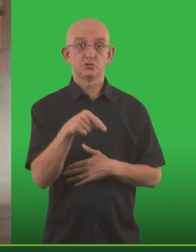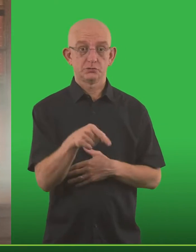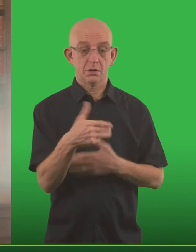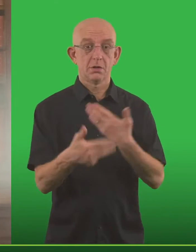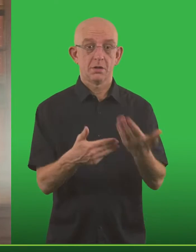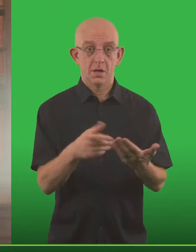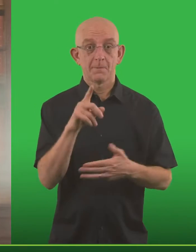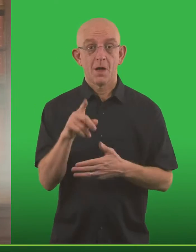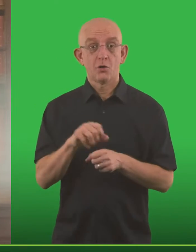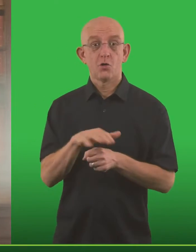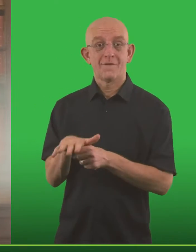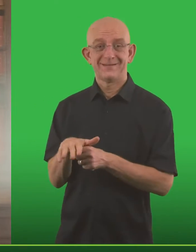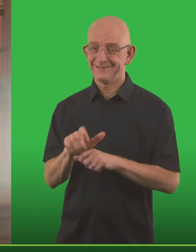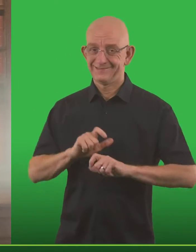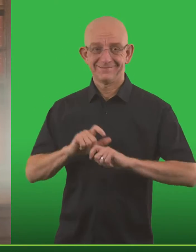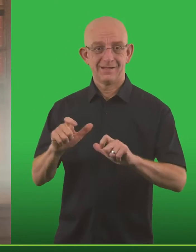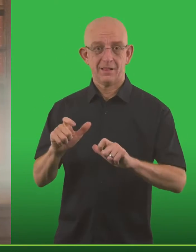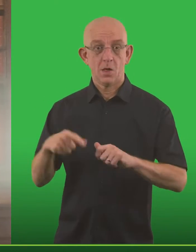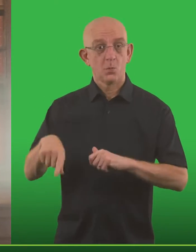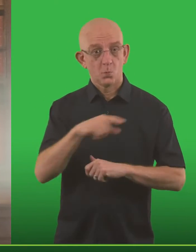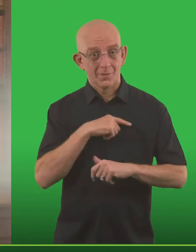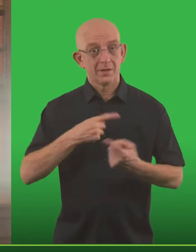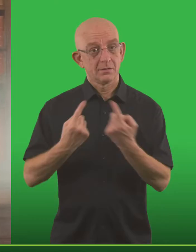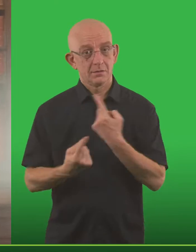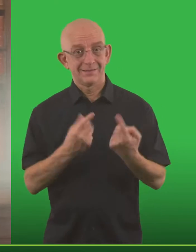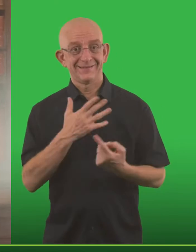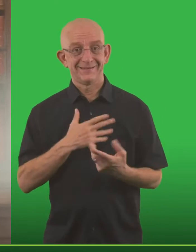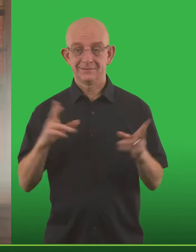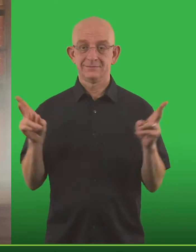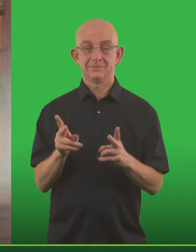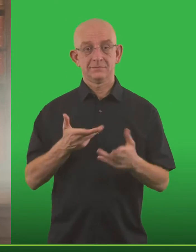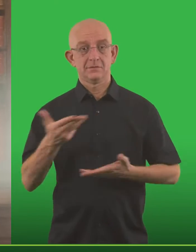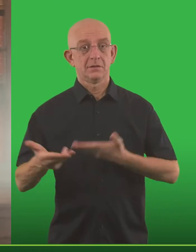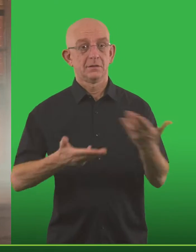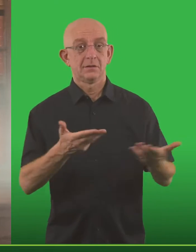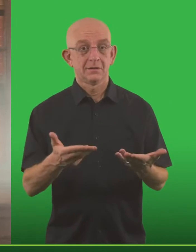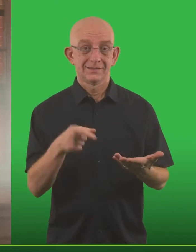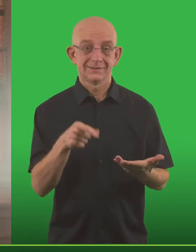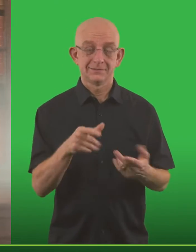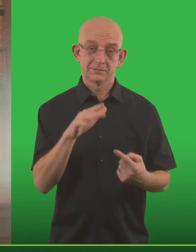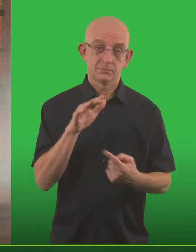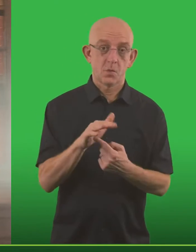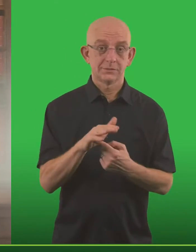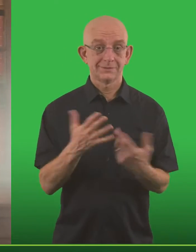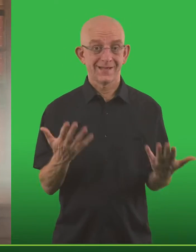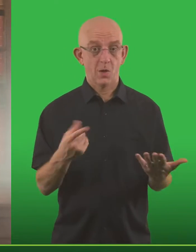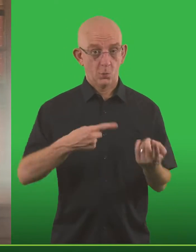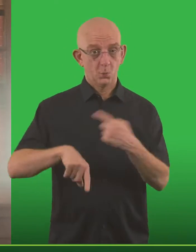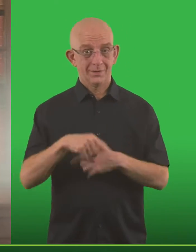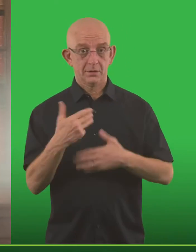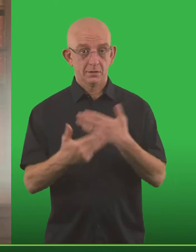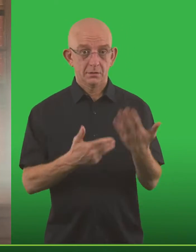end. COVID has not come to an end, and we can all help to reduce transmission, and it's probably even